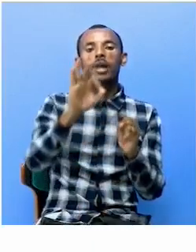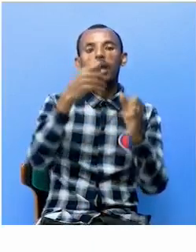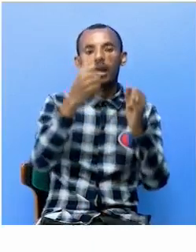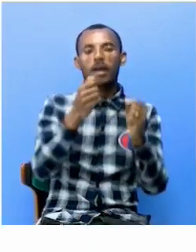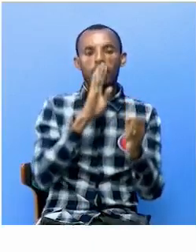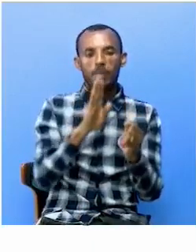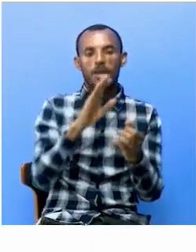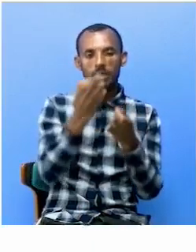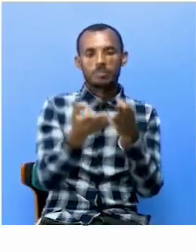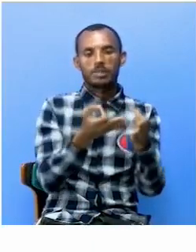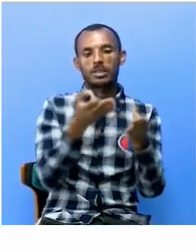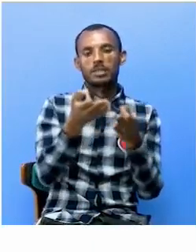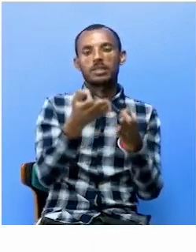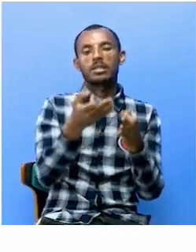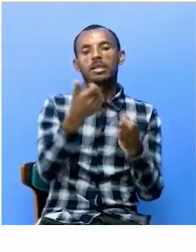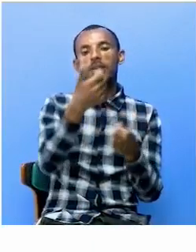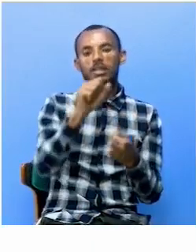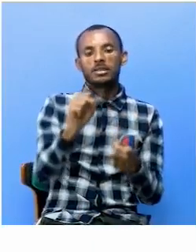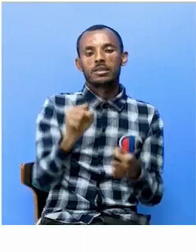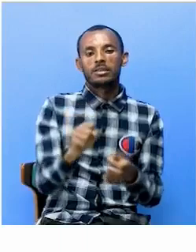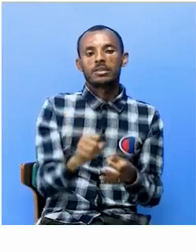be expressed as